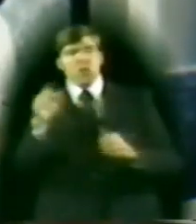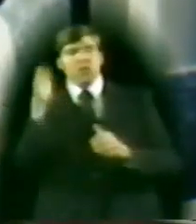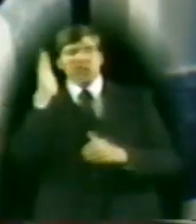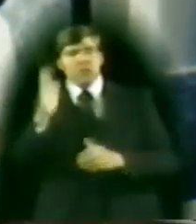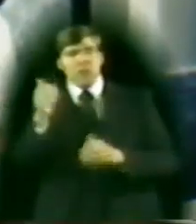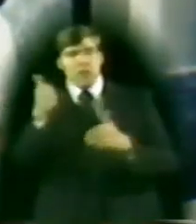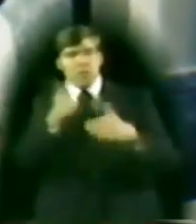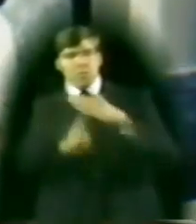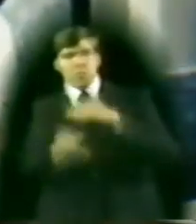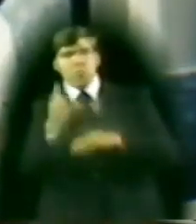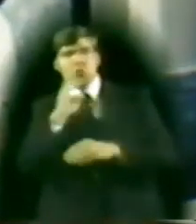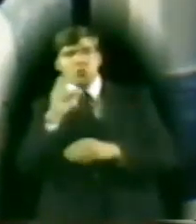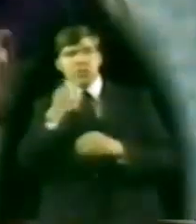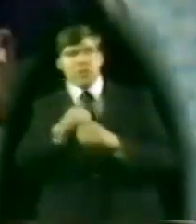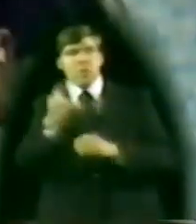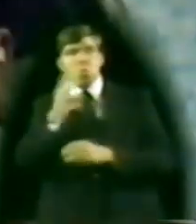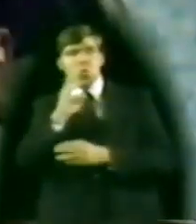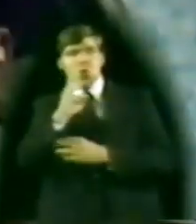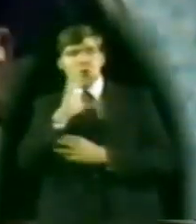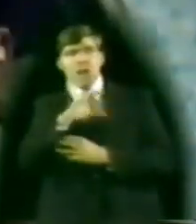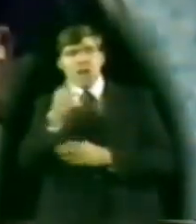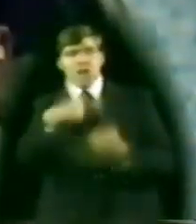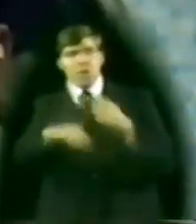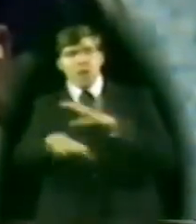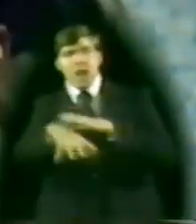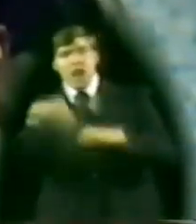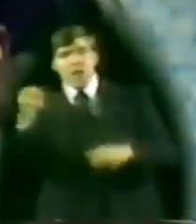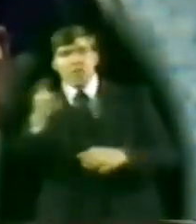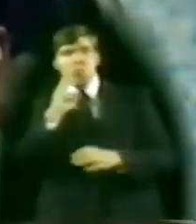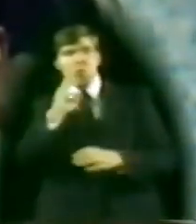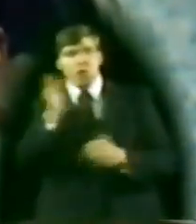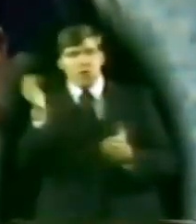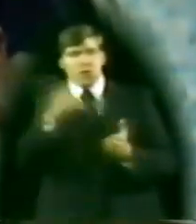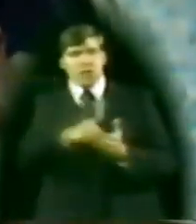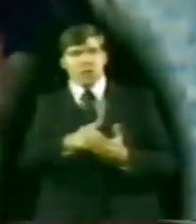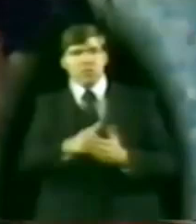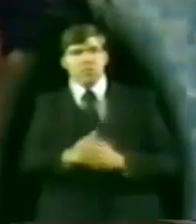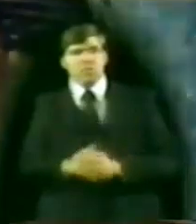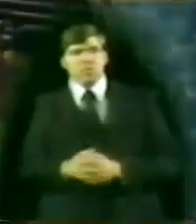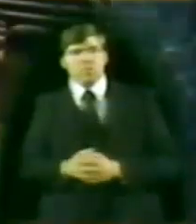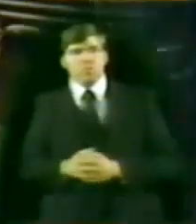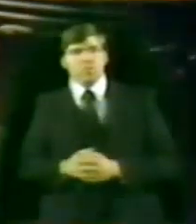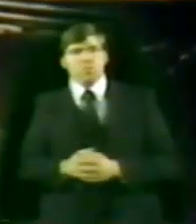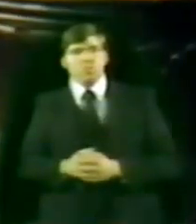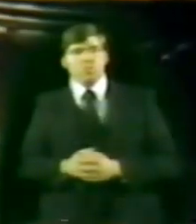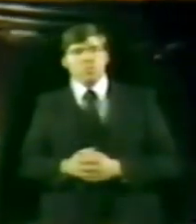immerse him or her in the water and come forth again out of the water.